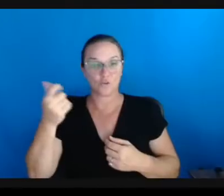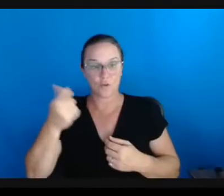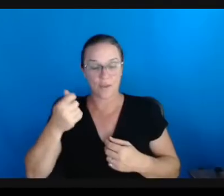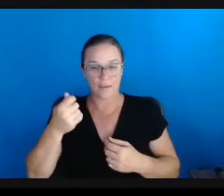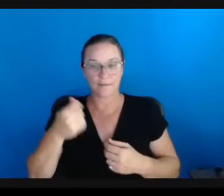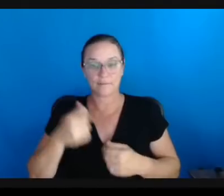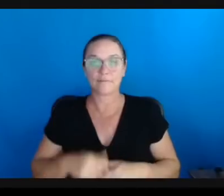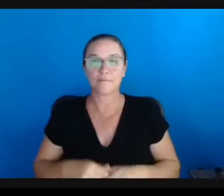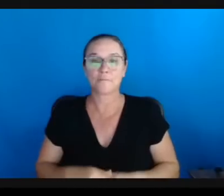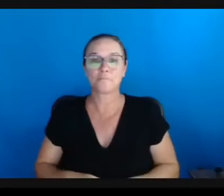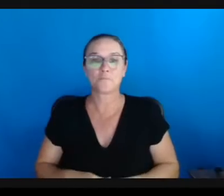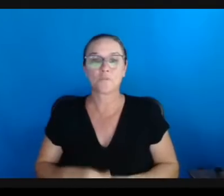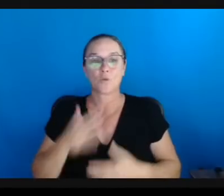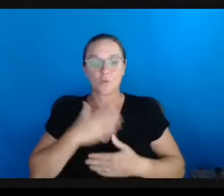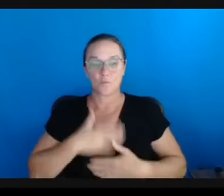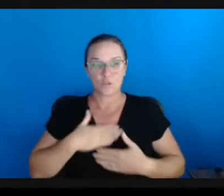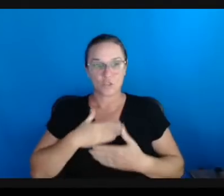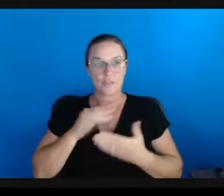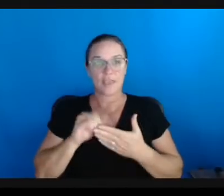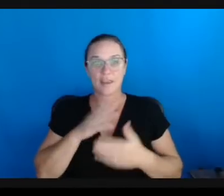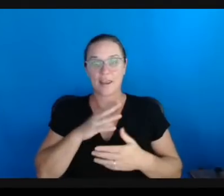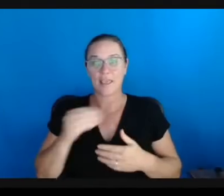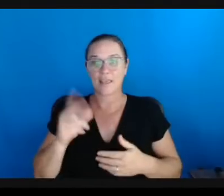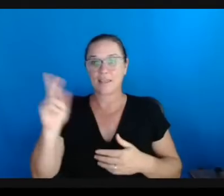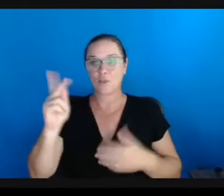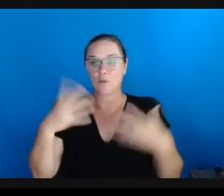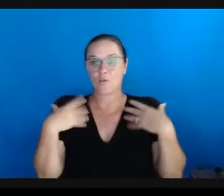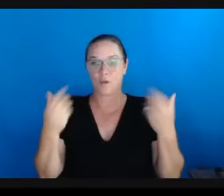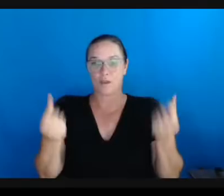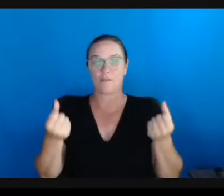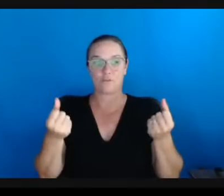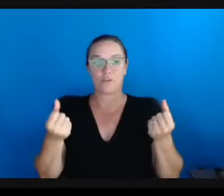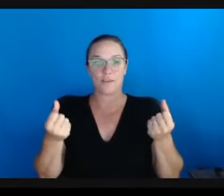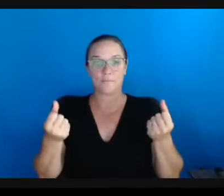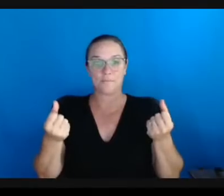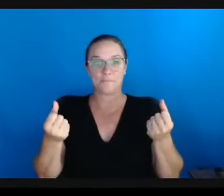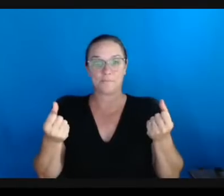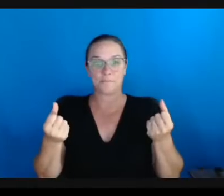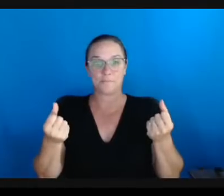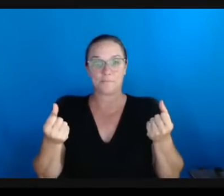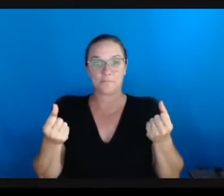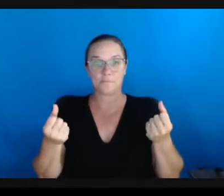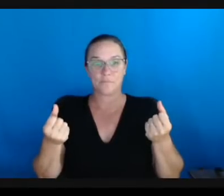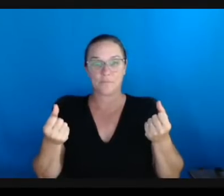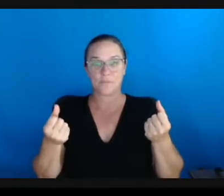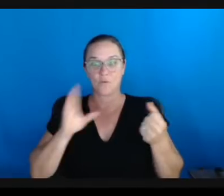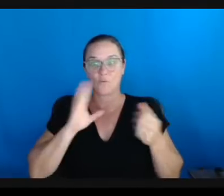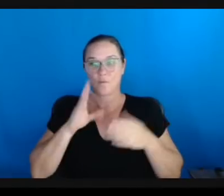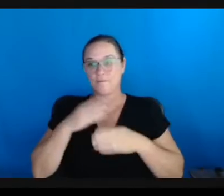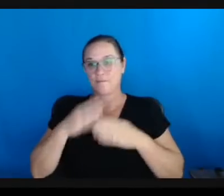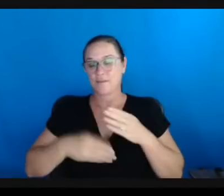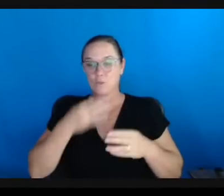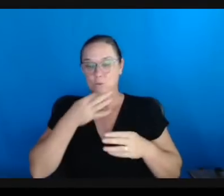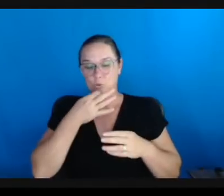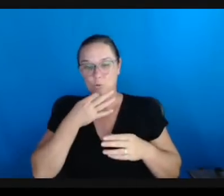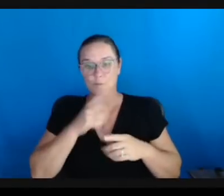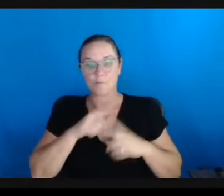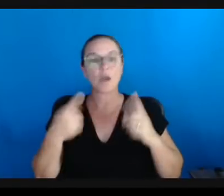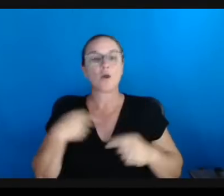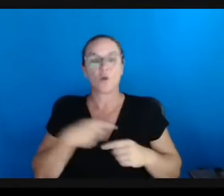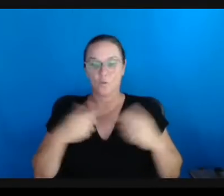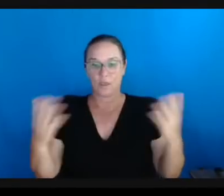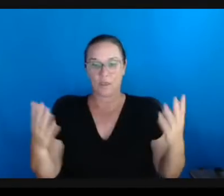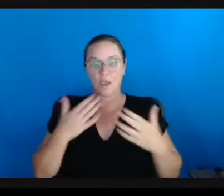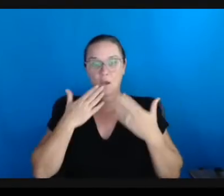We appreciate them for that as well. And finally, Kilauea Recovery, wrapping up here pretty soon, but appreciate those guys too.